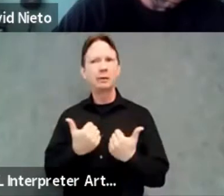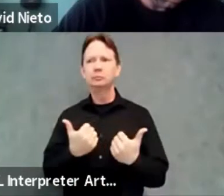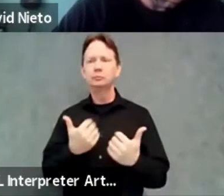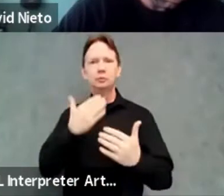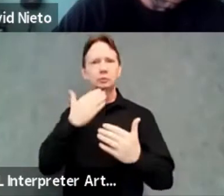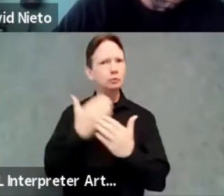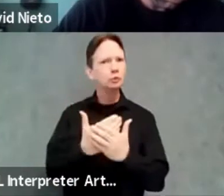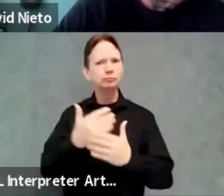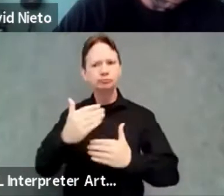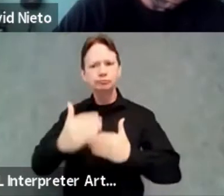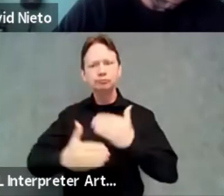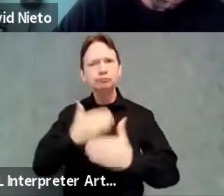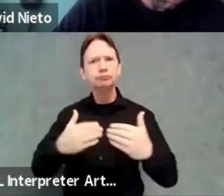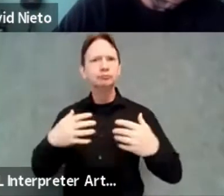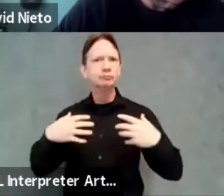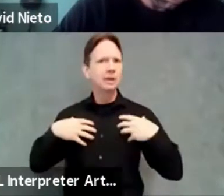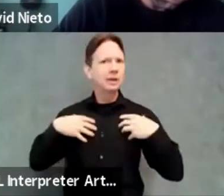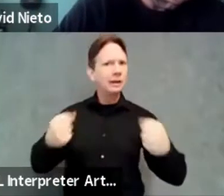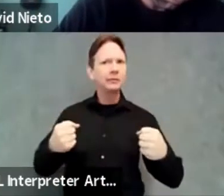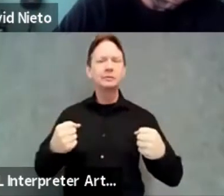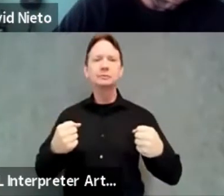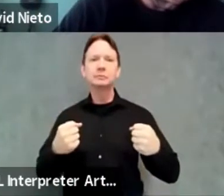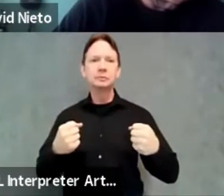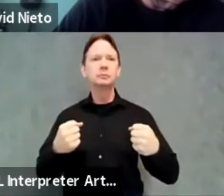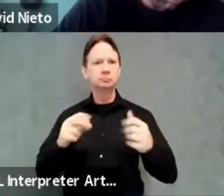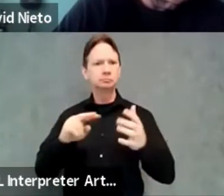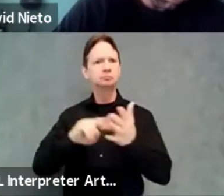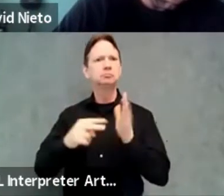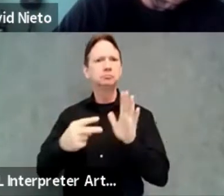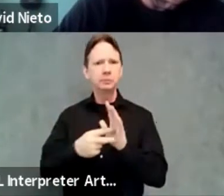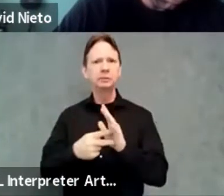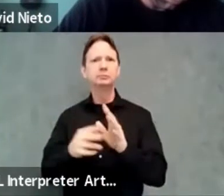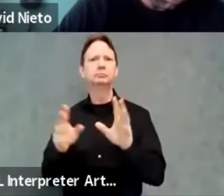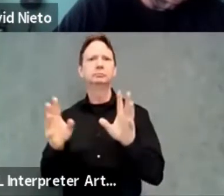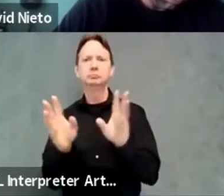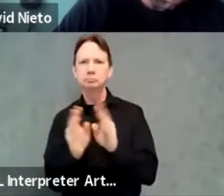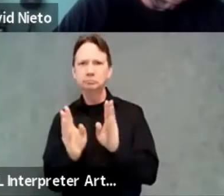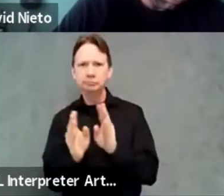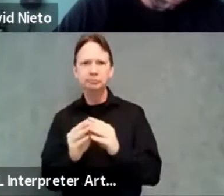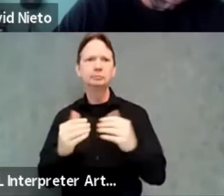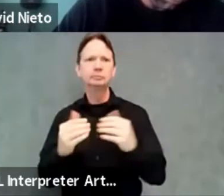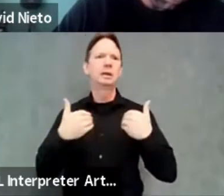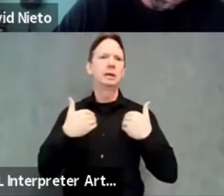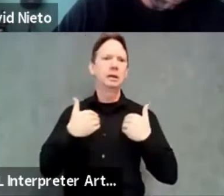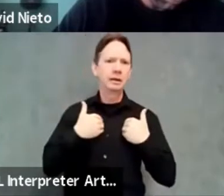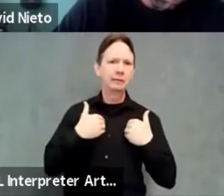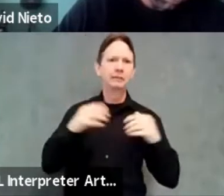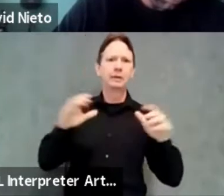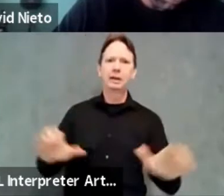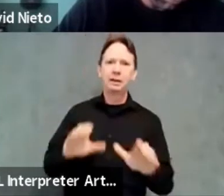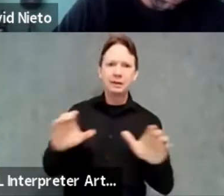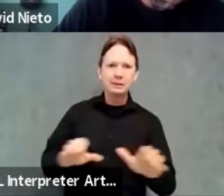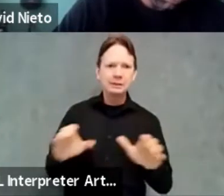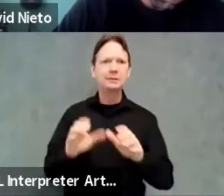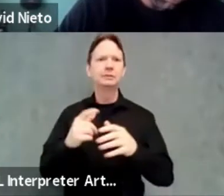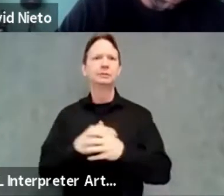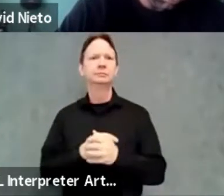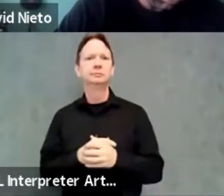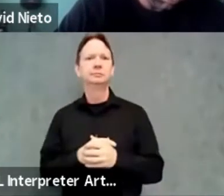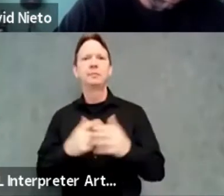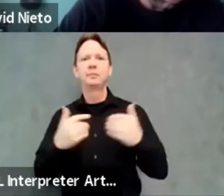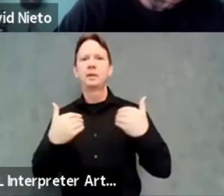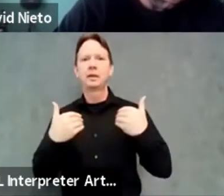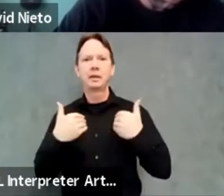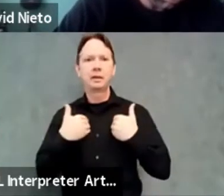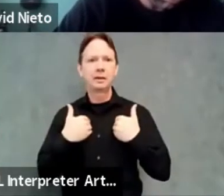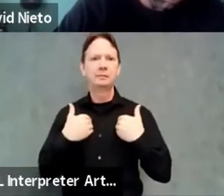by other initiatives such as whether they've got a program for mentoring new graduate students, or are they doing a webinar series this year